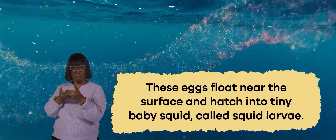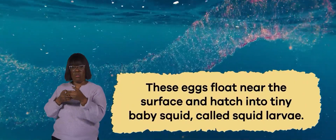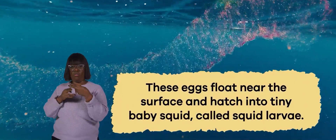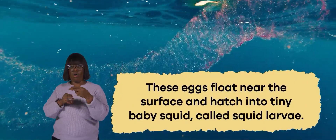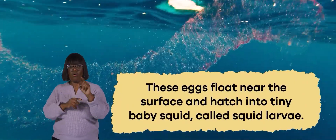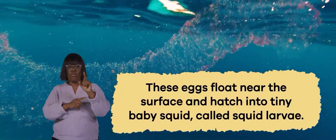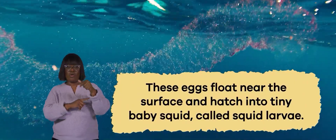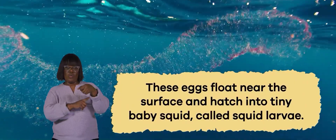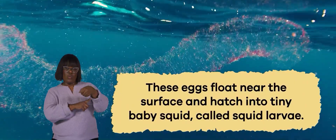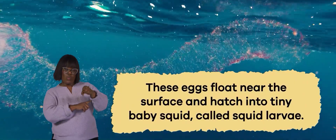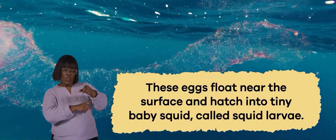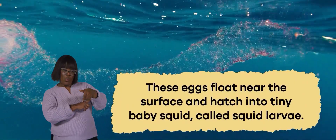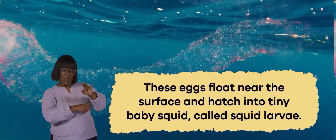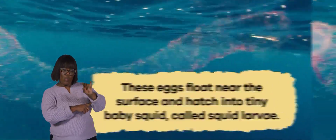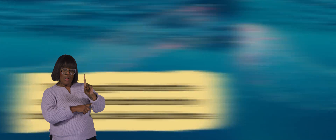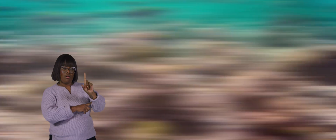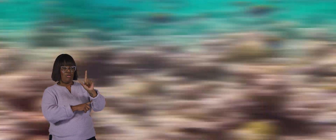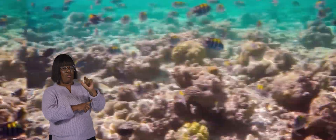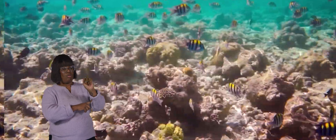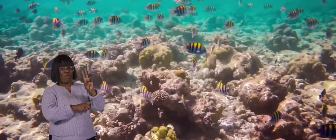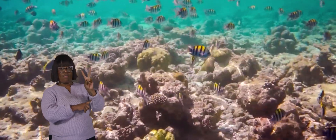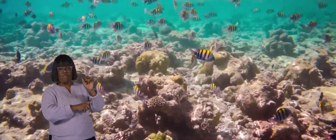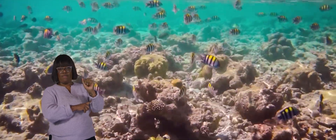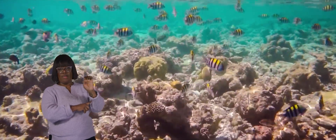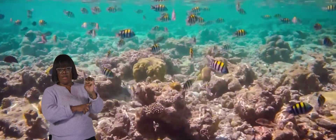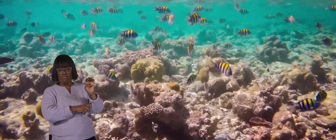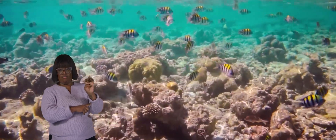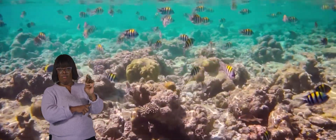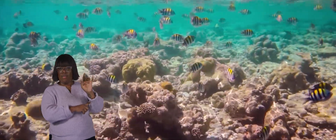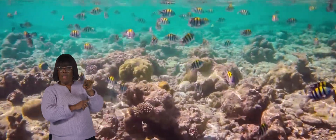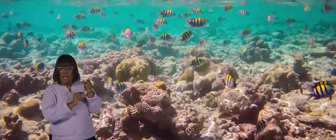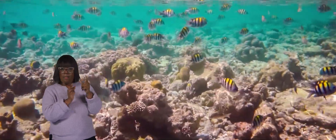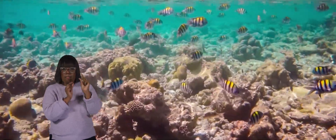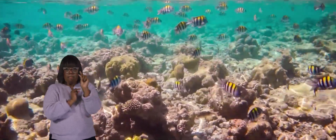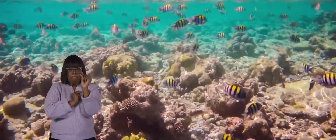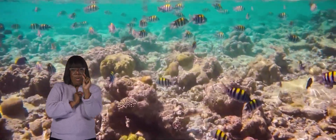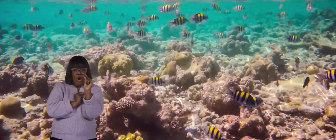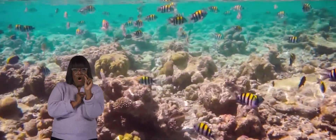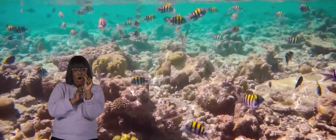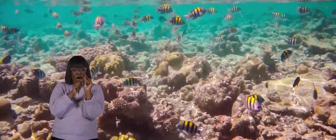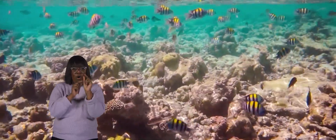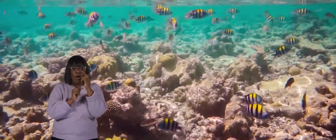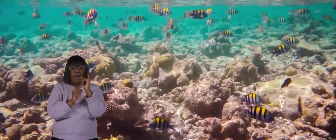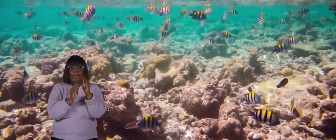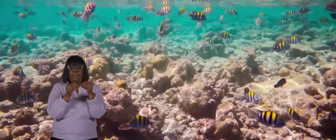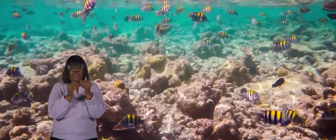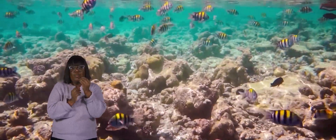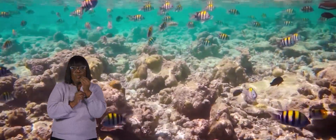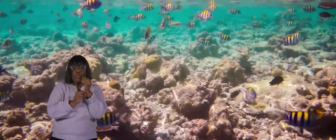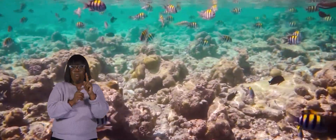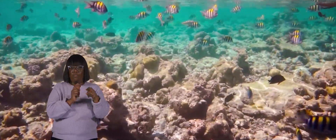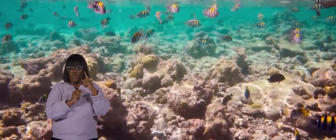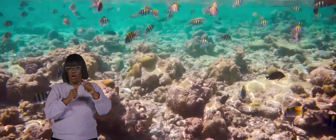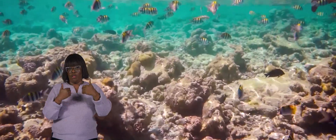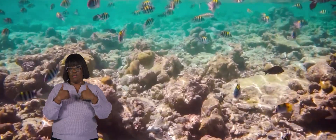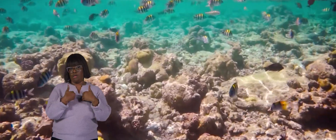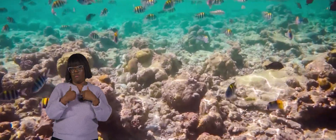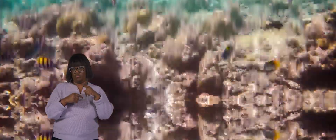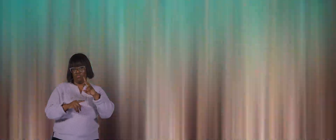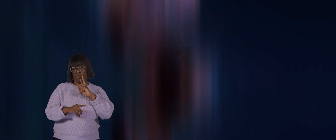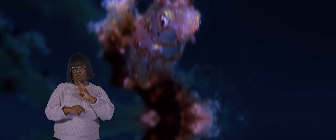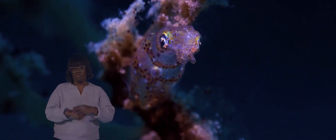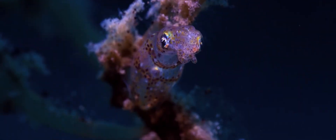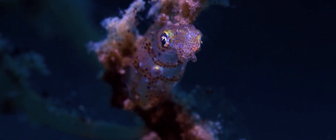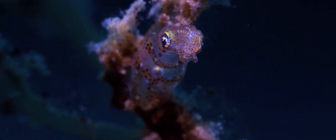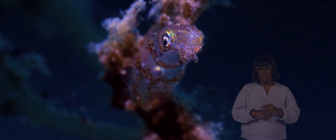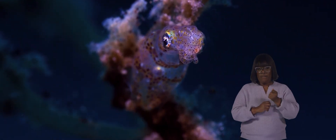baby squid, called squid larvae. Squid larvae are so tiny that they often become food for other creatures in the ocean.